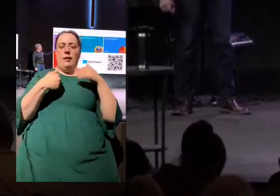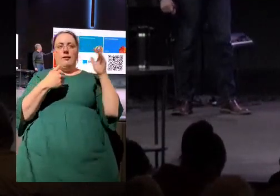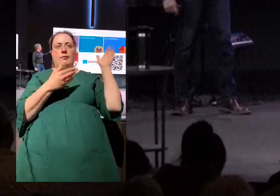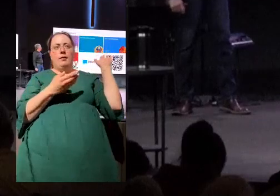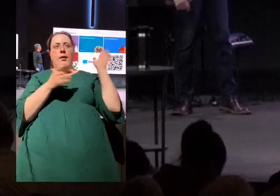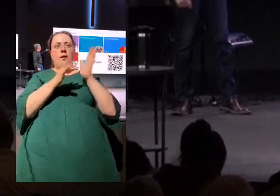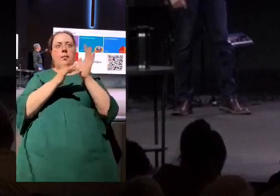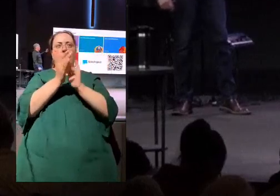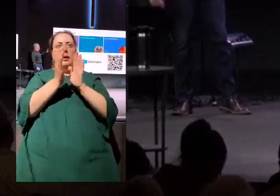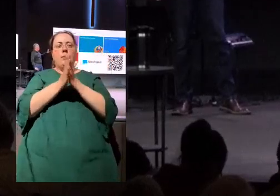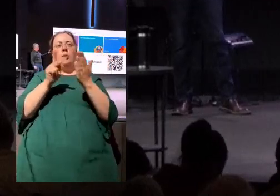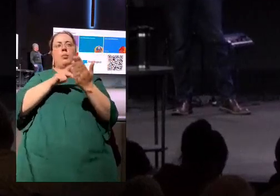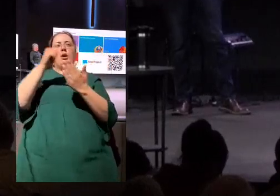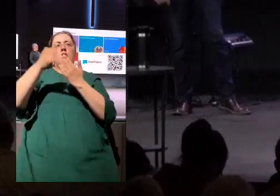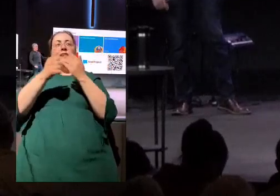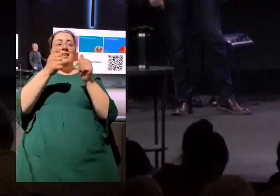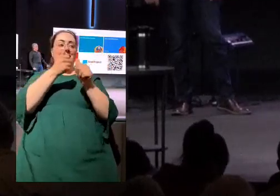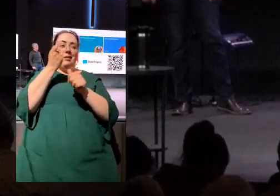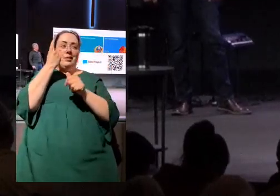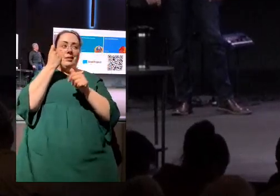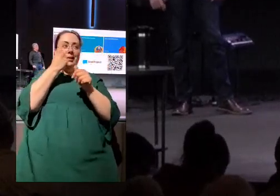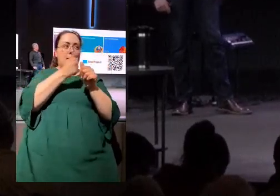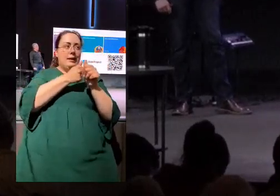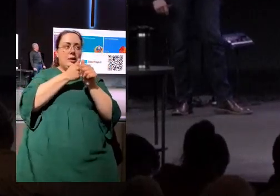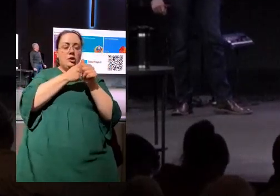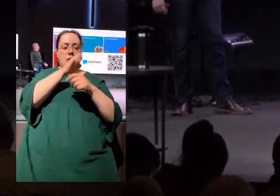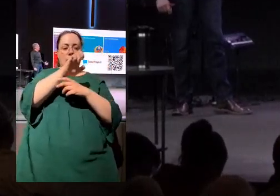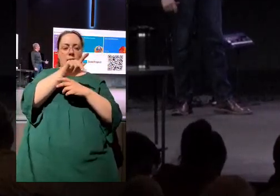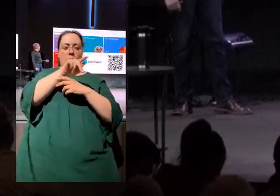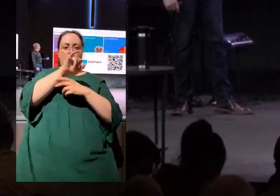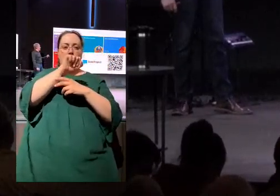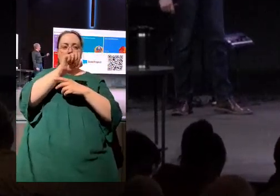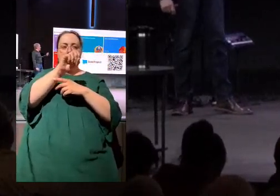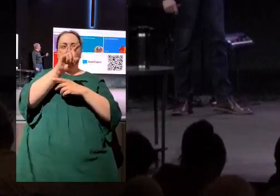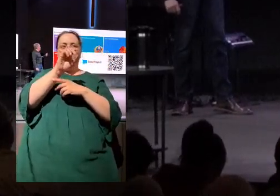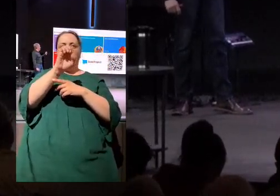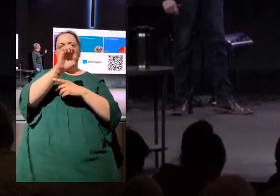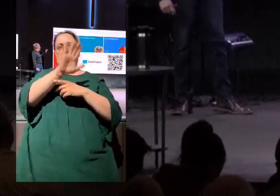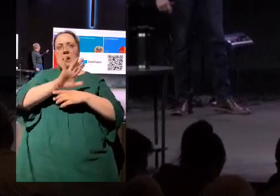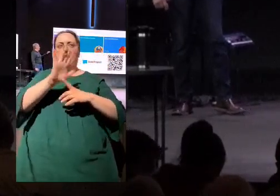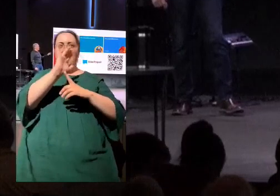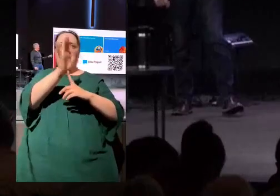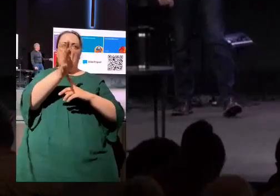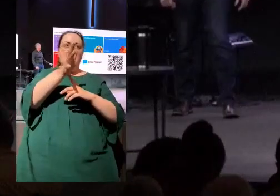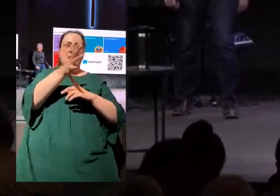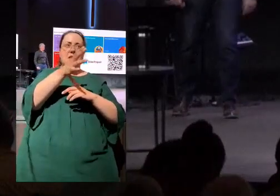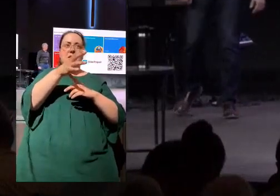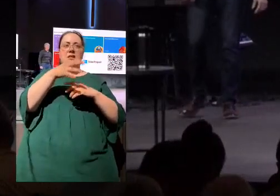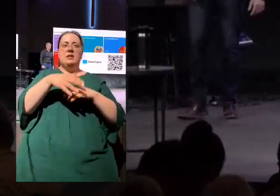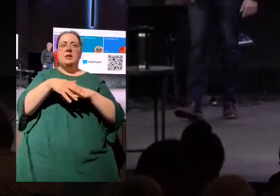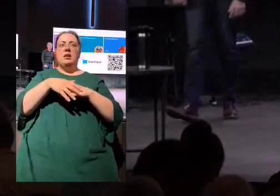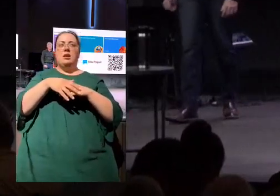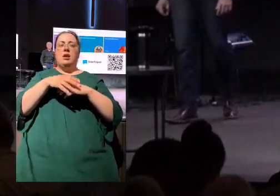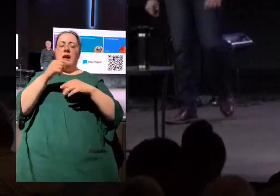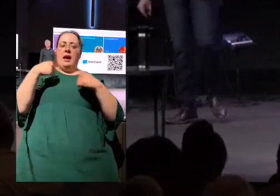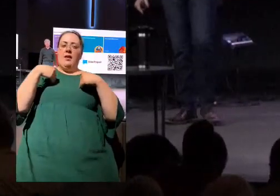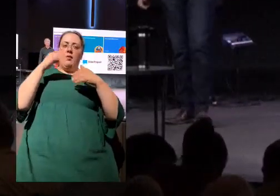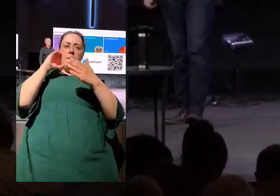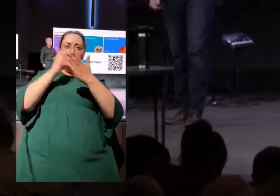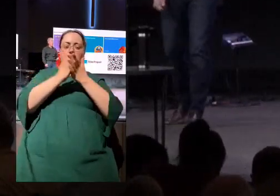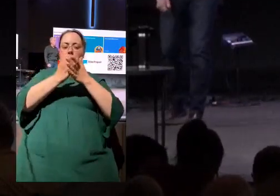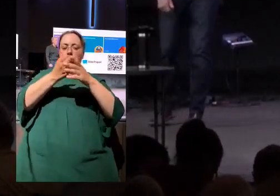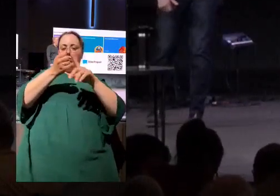videos. Each episode is like 5 or 6 minutes long, all animated, and they talk about how those styles make a difference in understanding